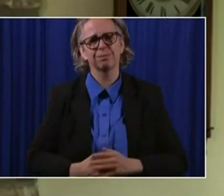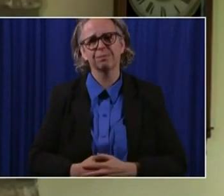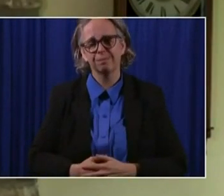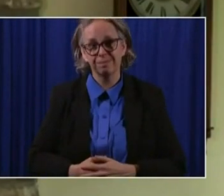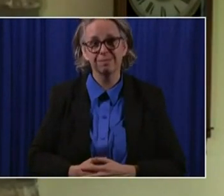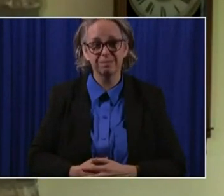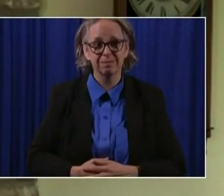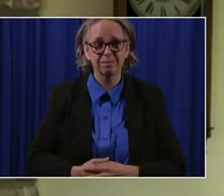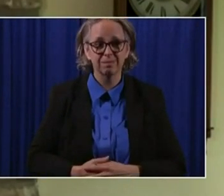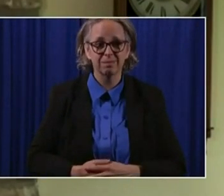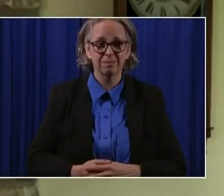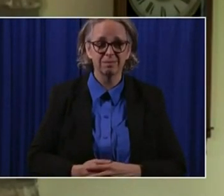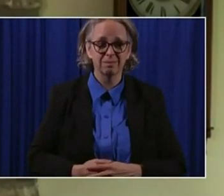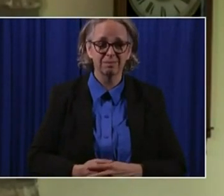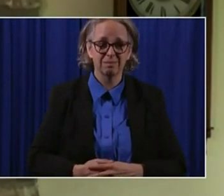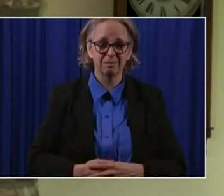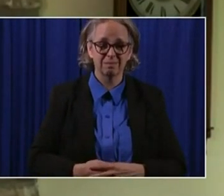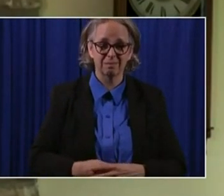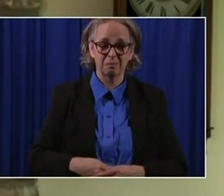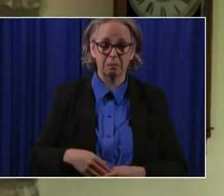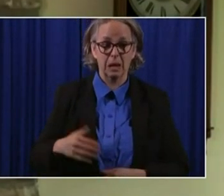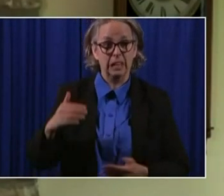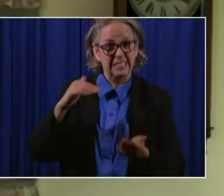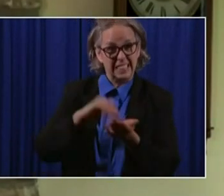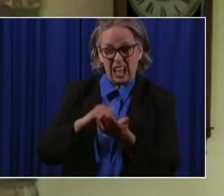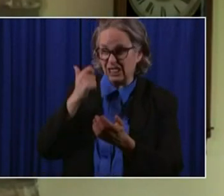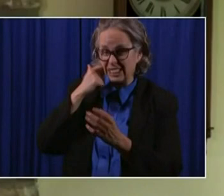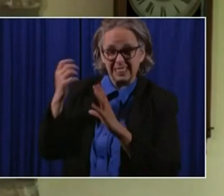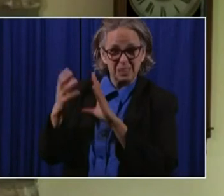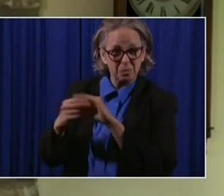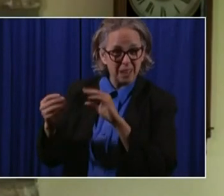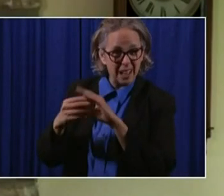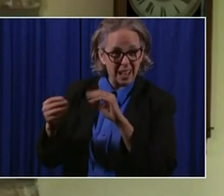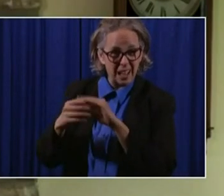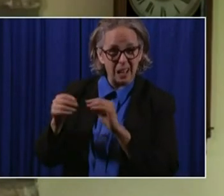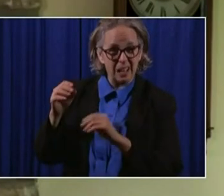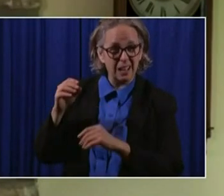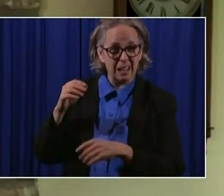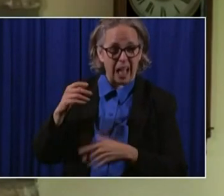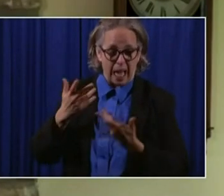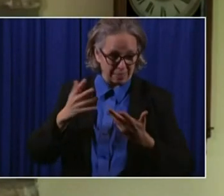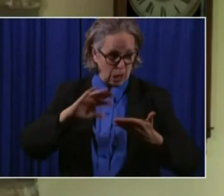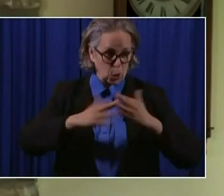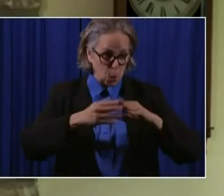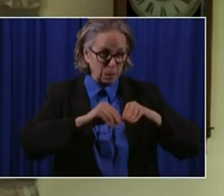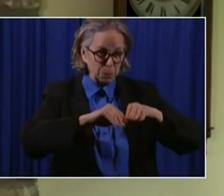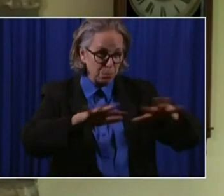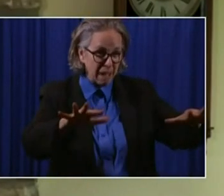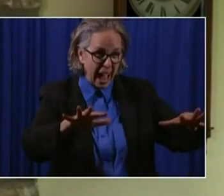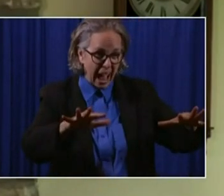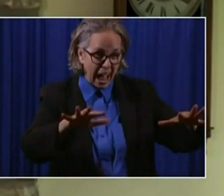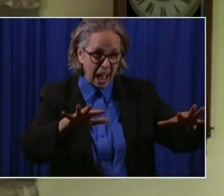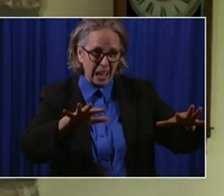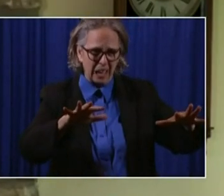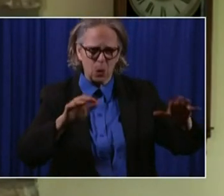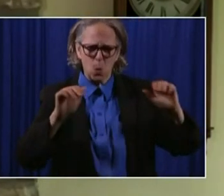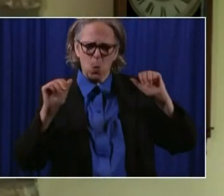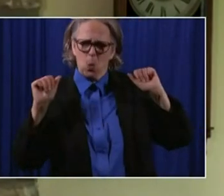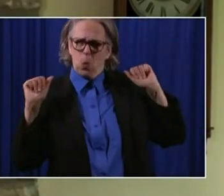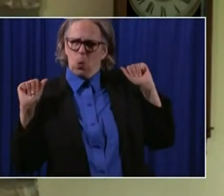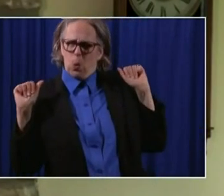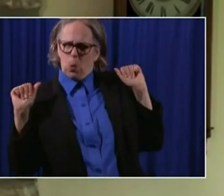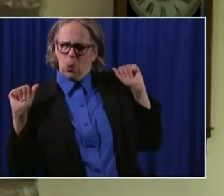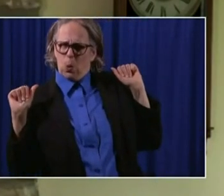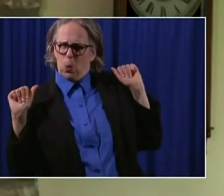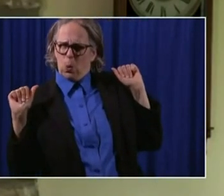Dr. Borcher said several times, the more spread there is in a community, the more spread there's going to be